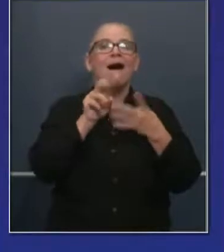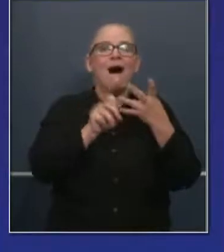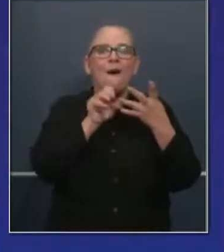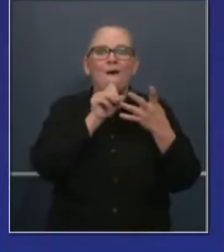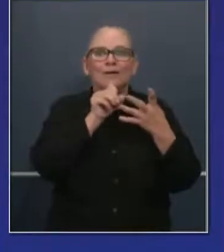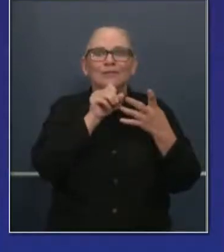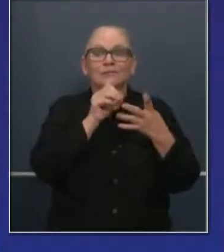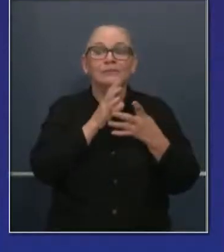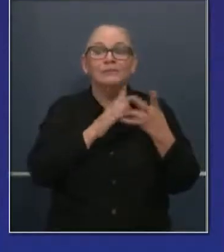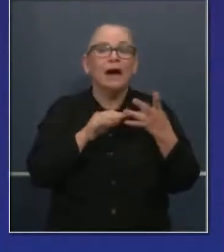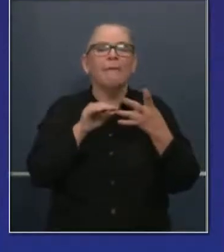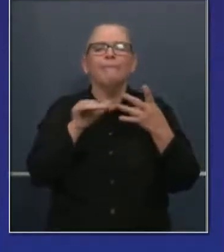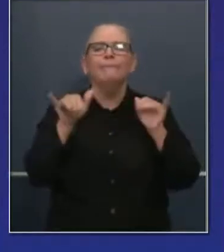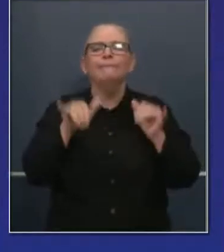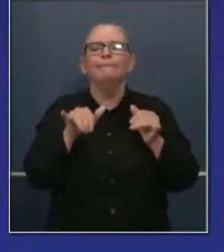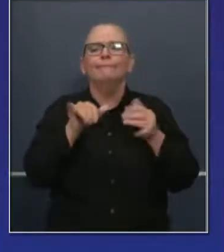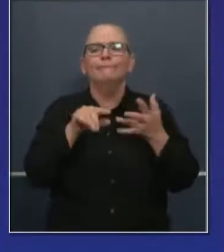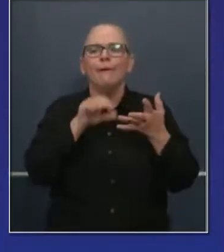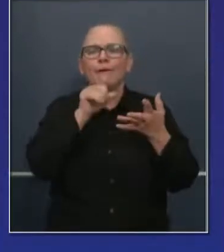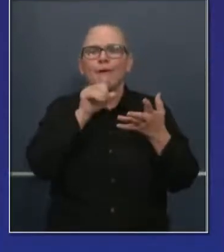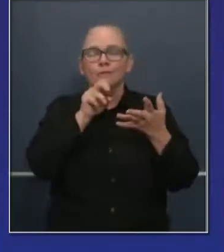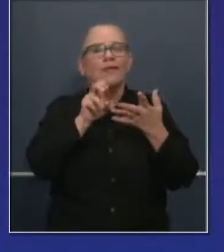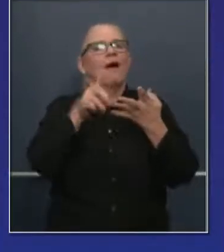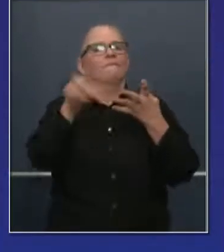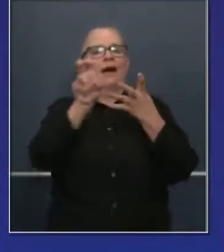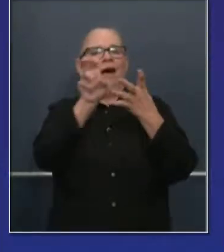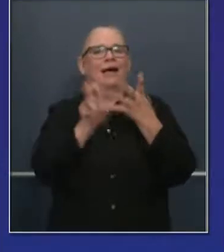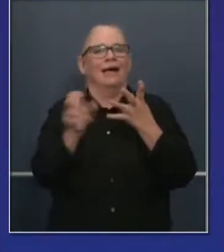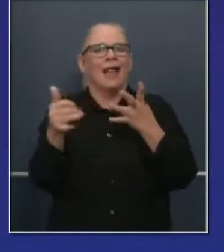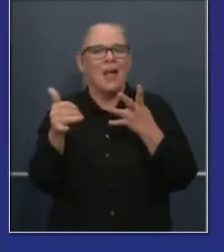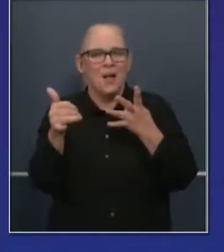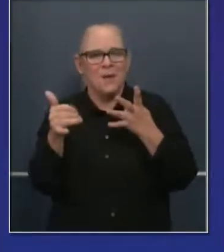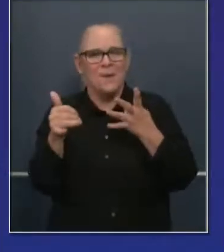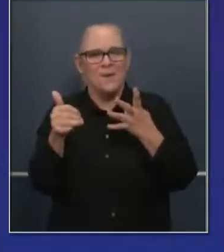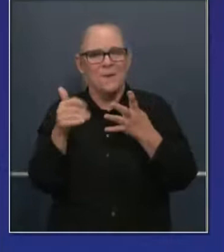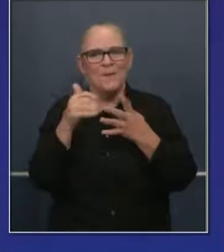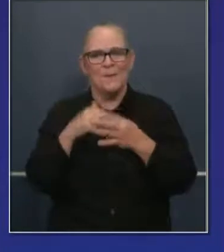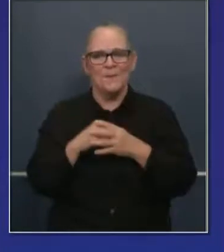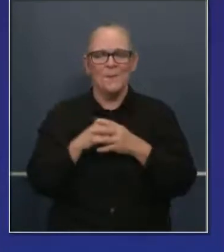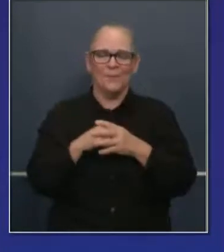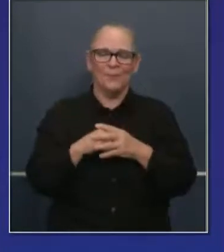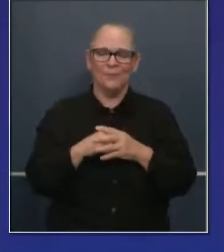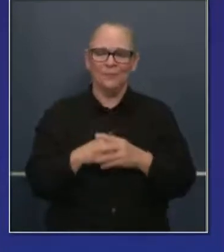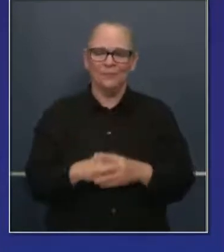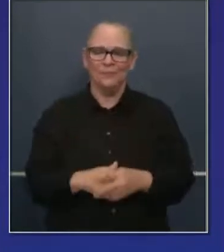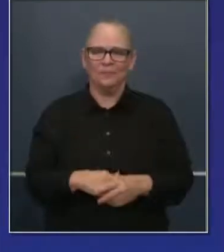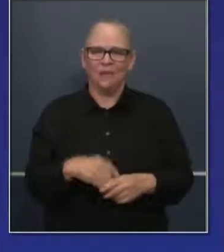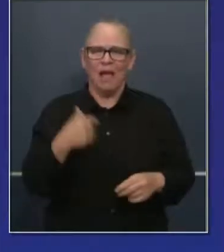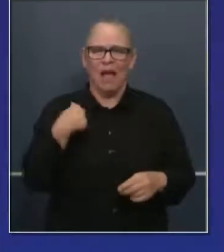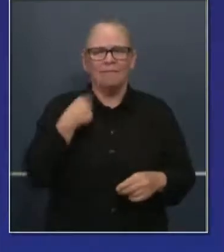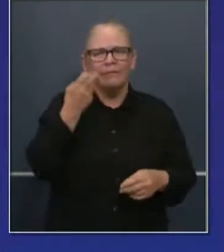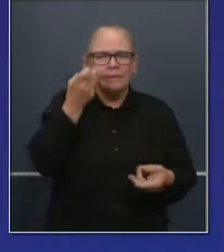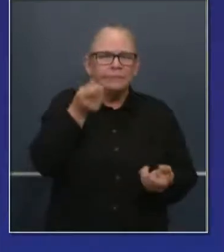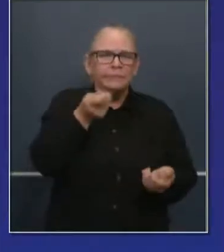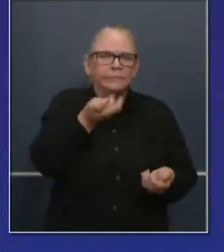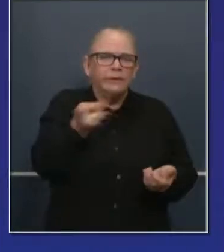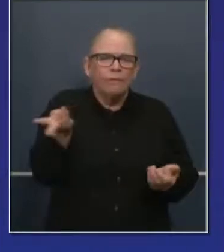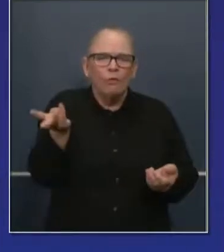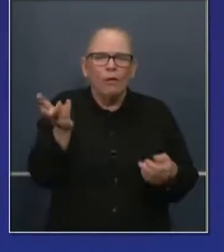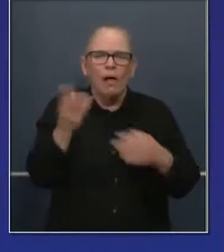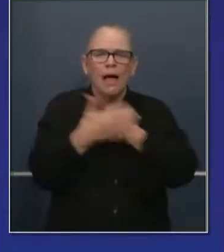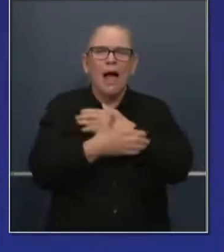So we'll look forward to that update. We know we're in close conversations with a number of counties that may be making that transition based